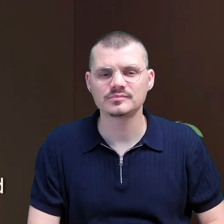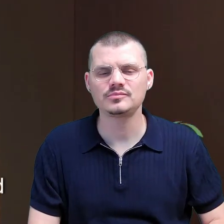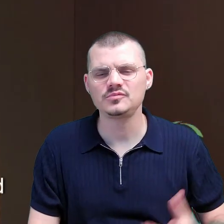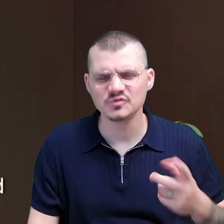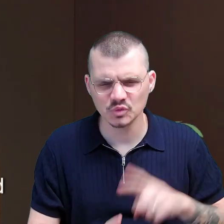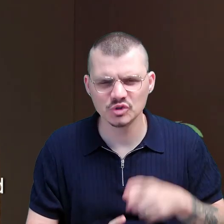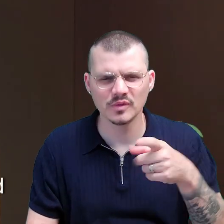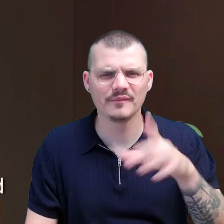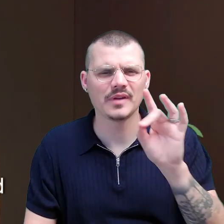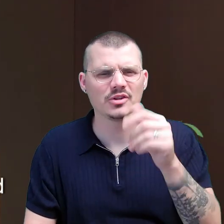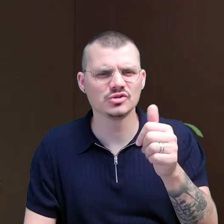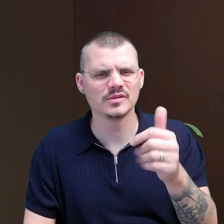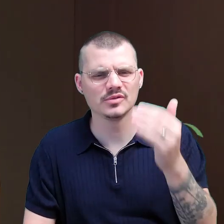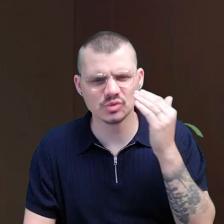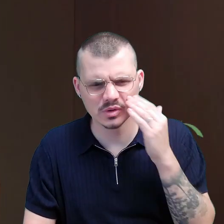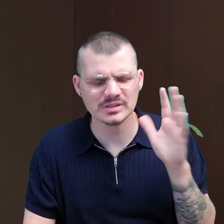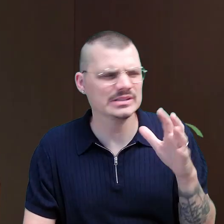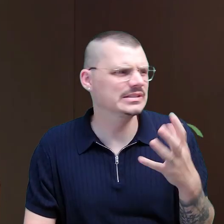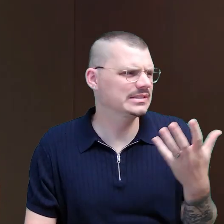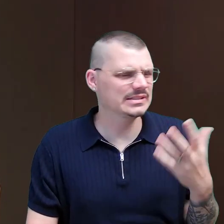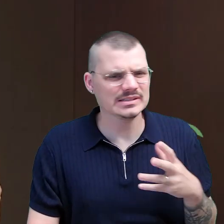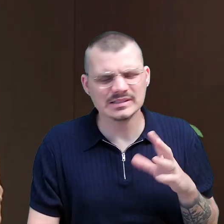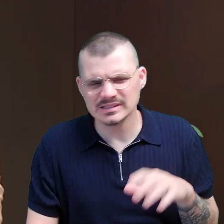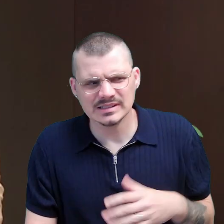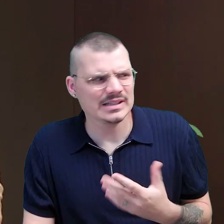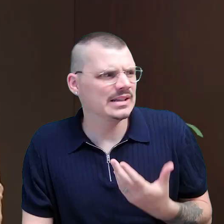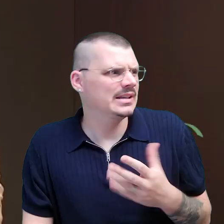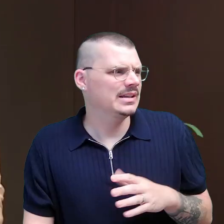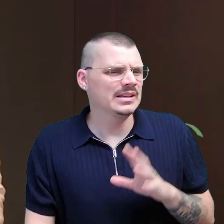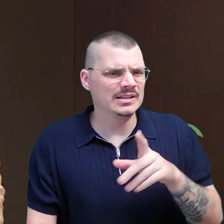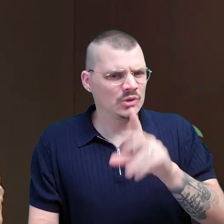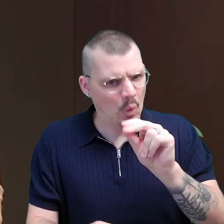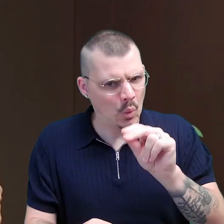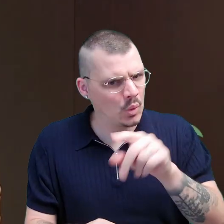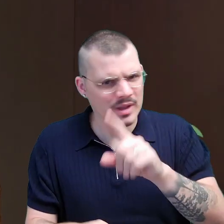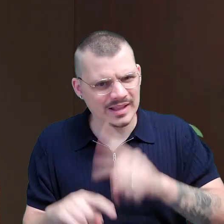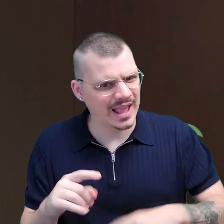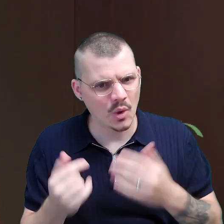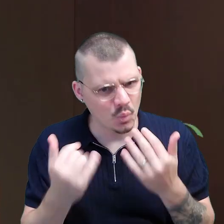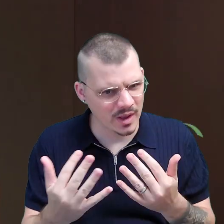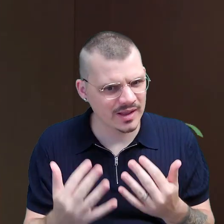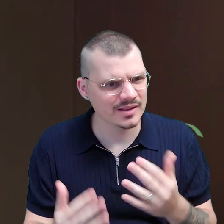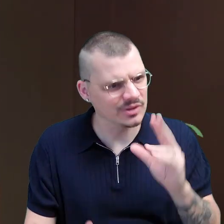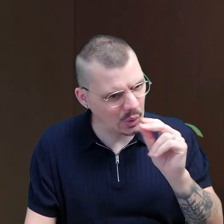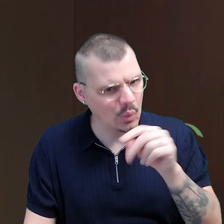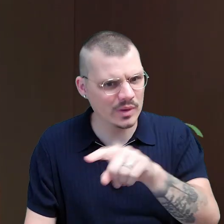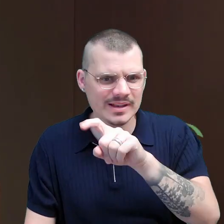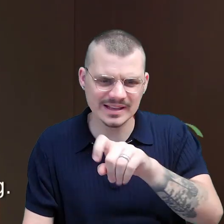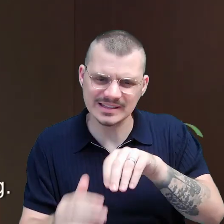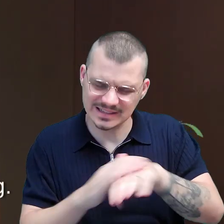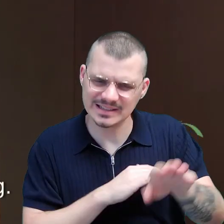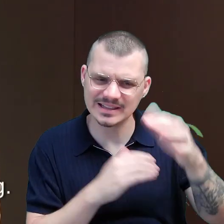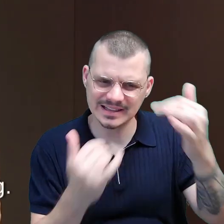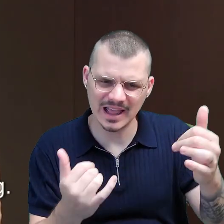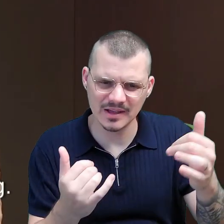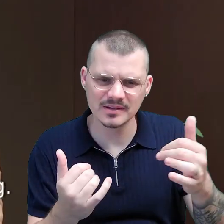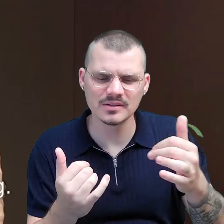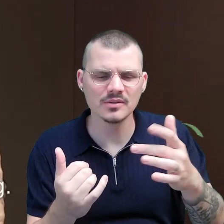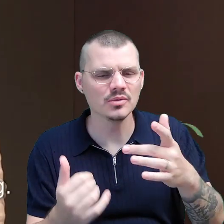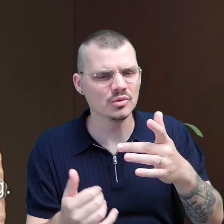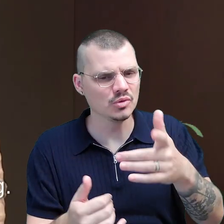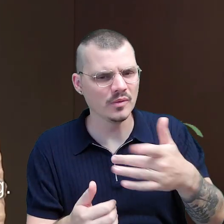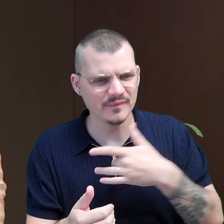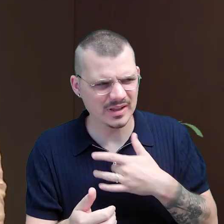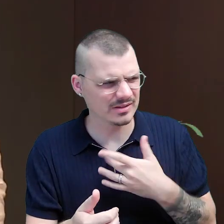So when you find yourself ranting and raving, know he needs to not wait. Know he needs to get in right now. Be assured